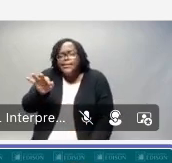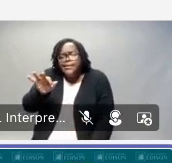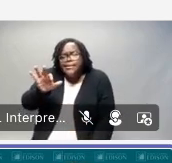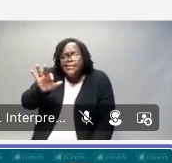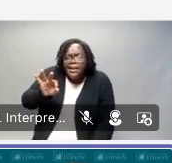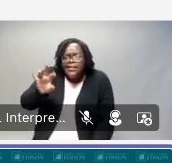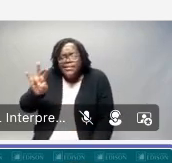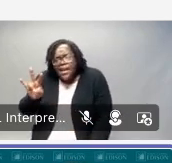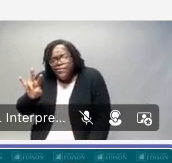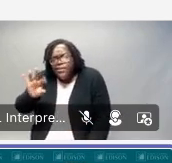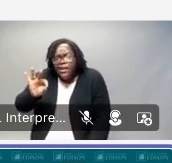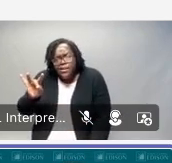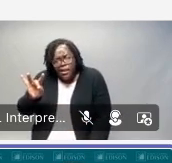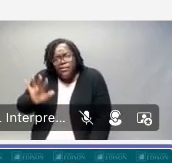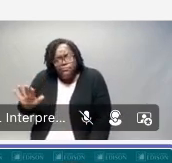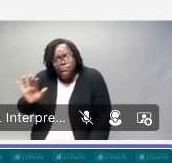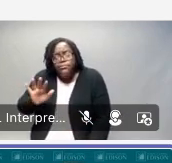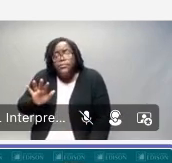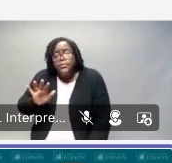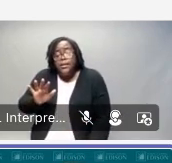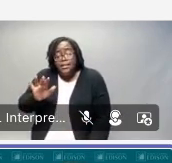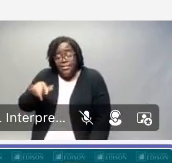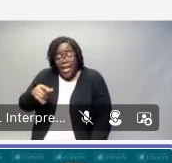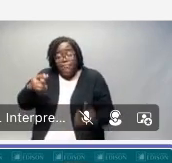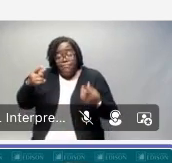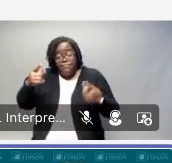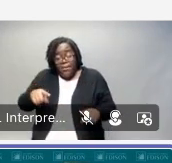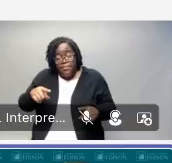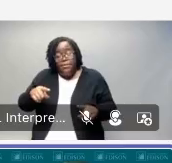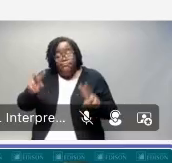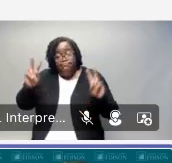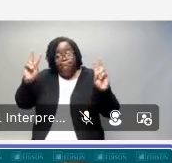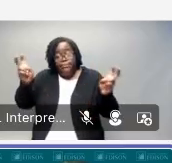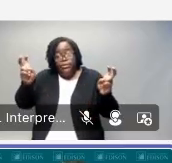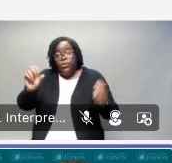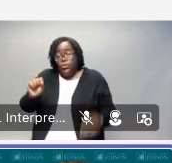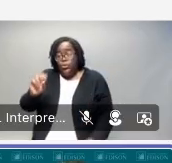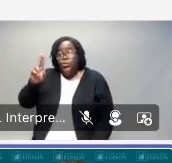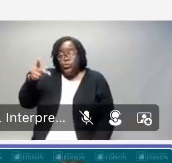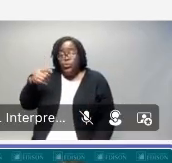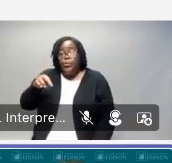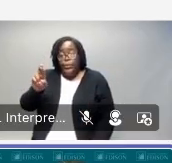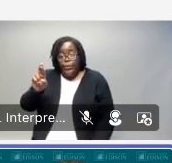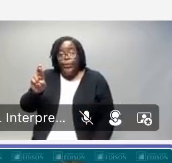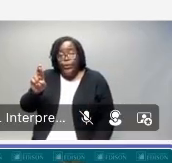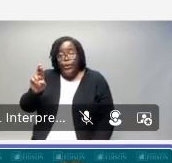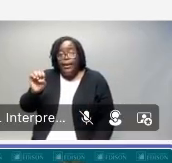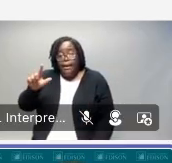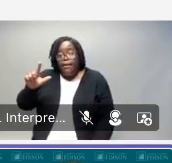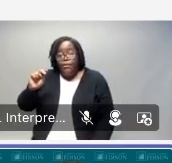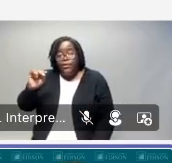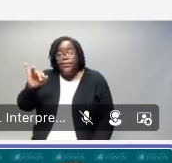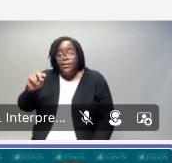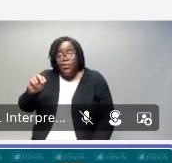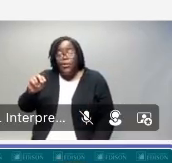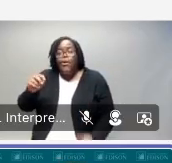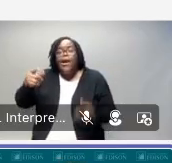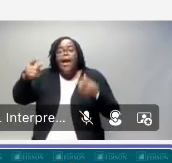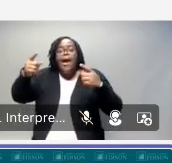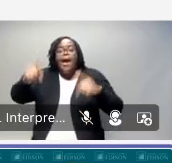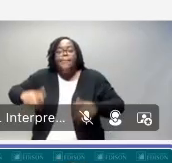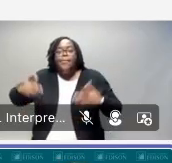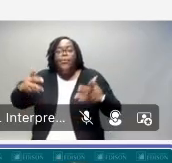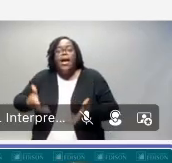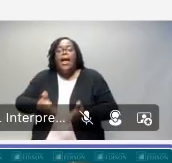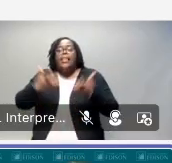those events, and those would be classified as super El Ninos, they resulted in a lot